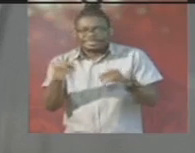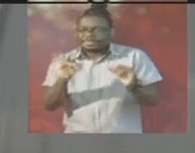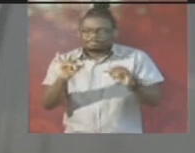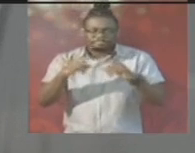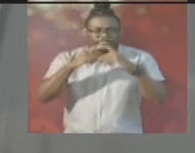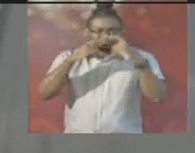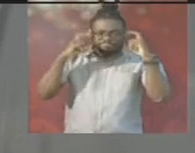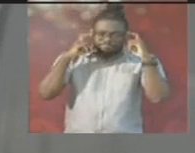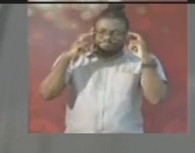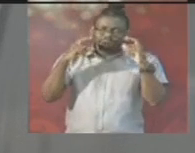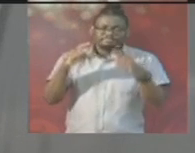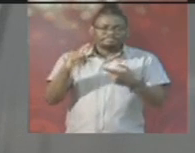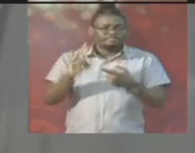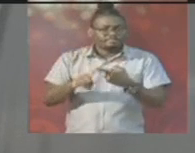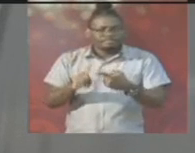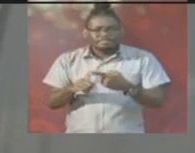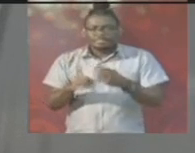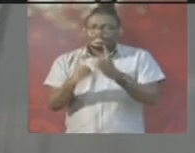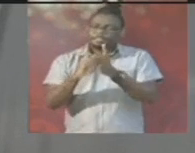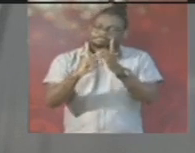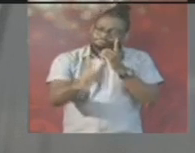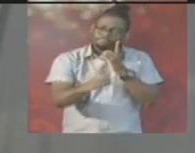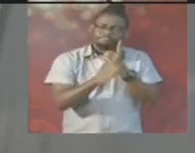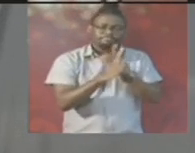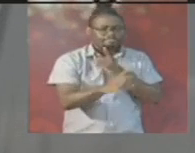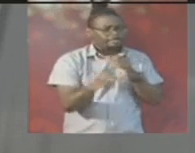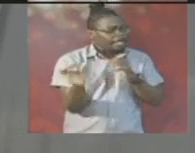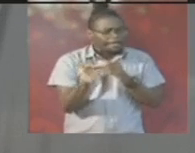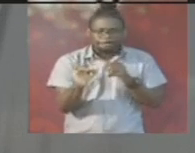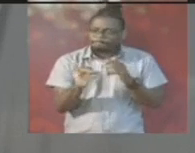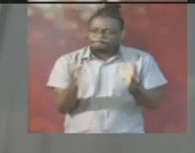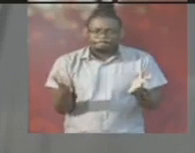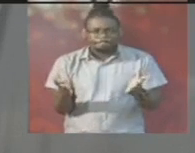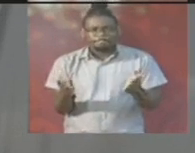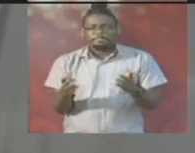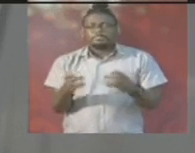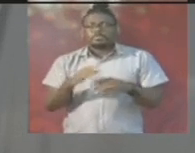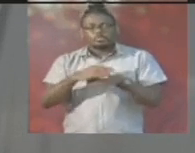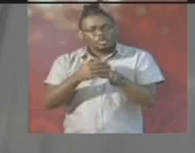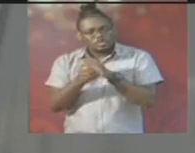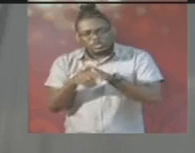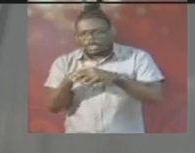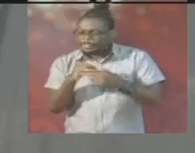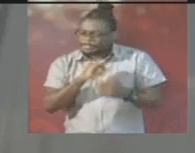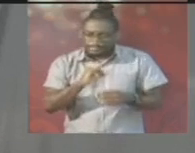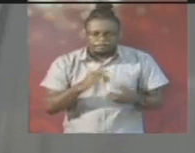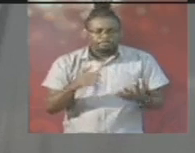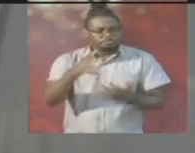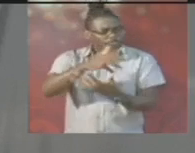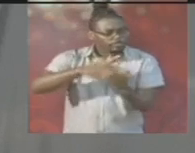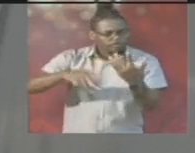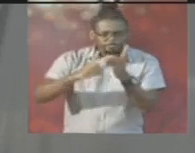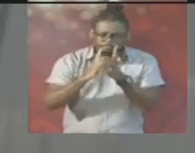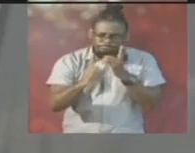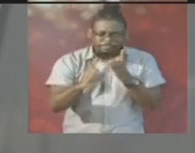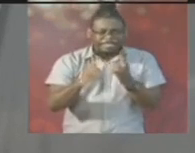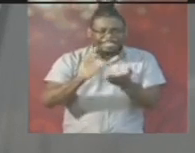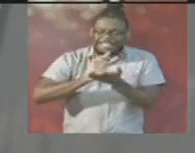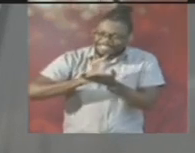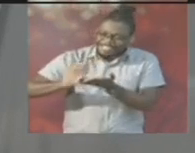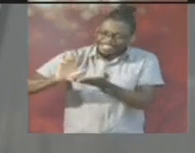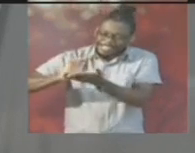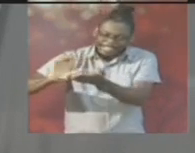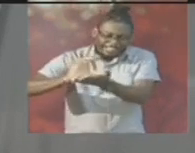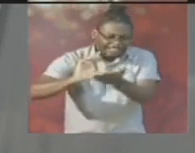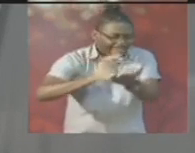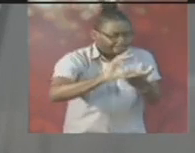properly and consistently. Keep your distance from others. Avoid mass gatherings. Practice hand hygiene and get